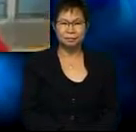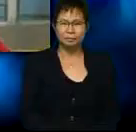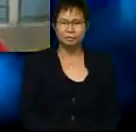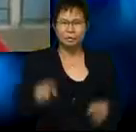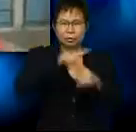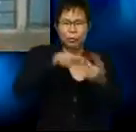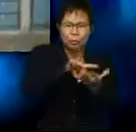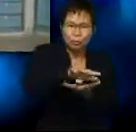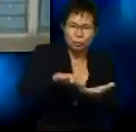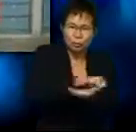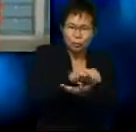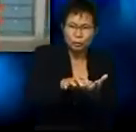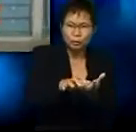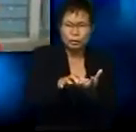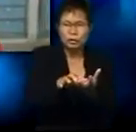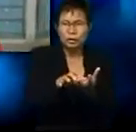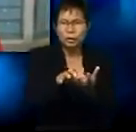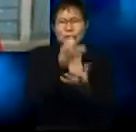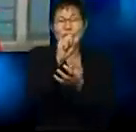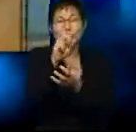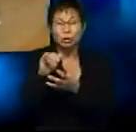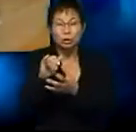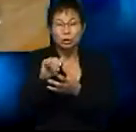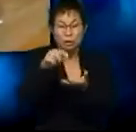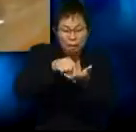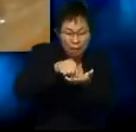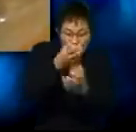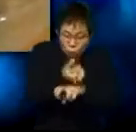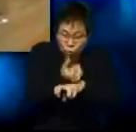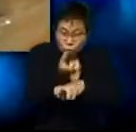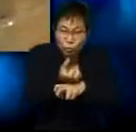When you mix solid substances like pebbles,